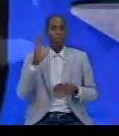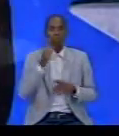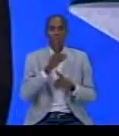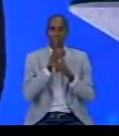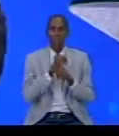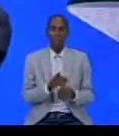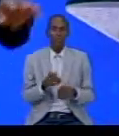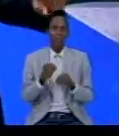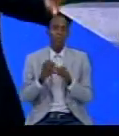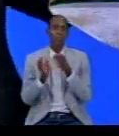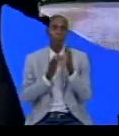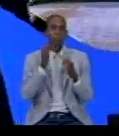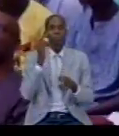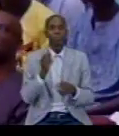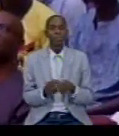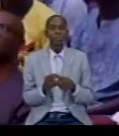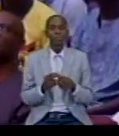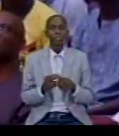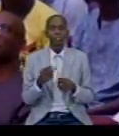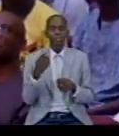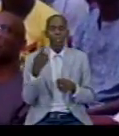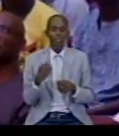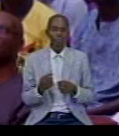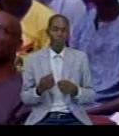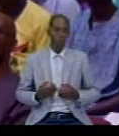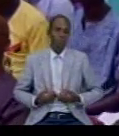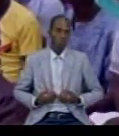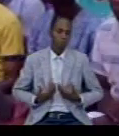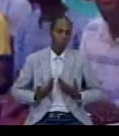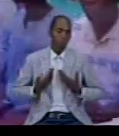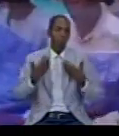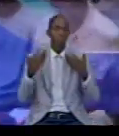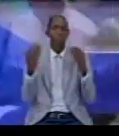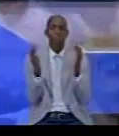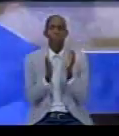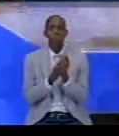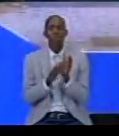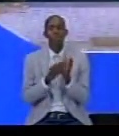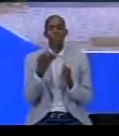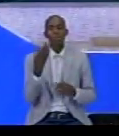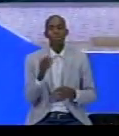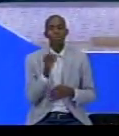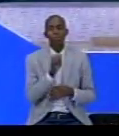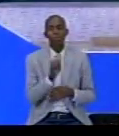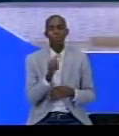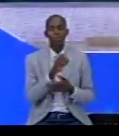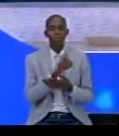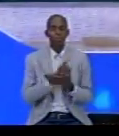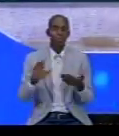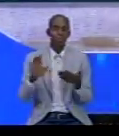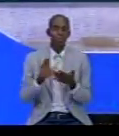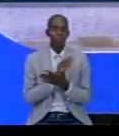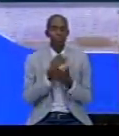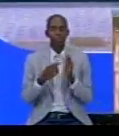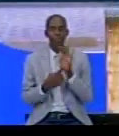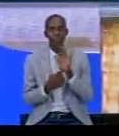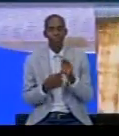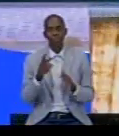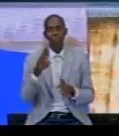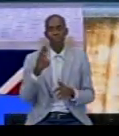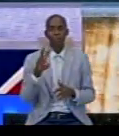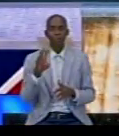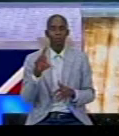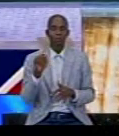in Jesus' name. The lightsome praise for divine revelation. Number three is